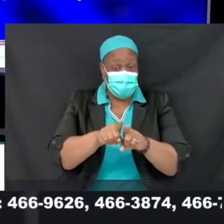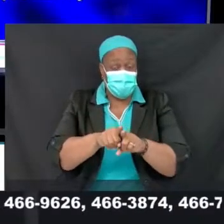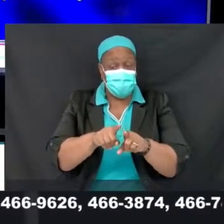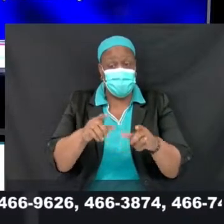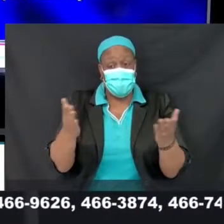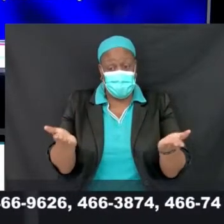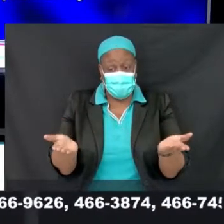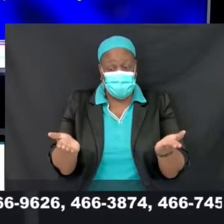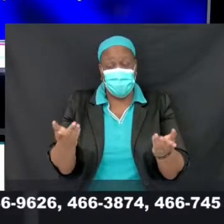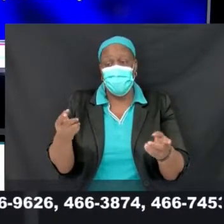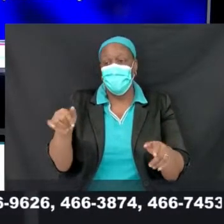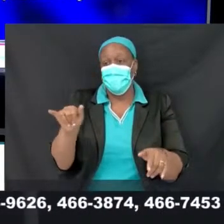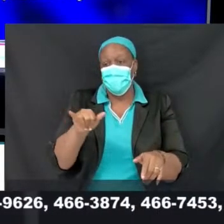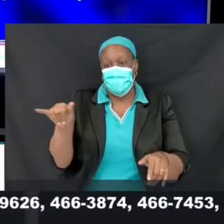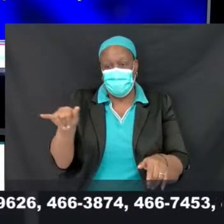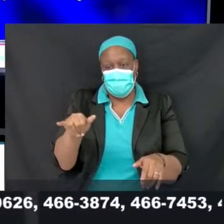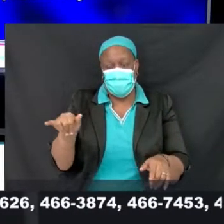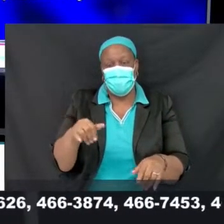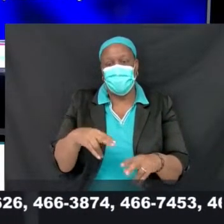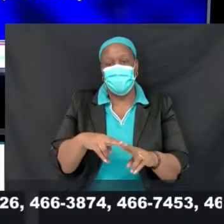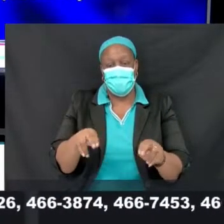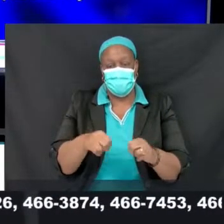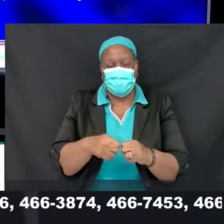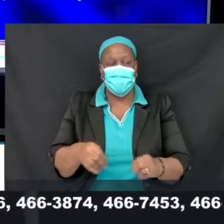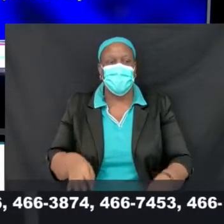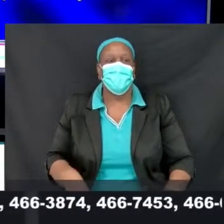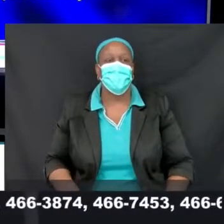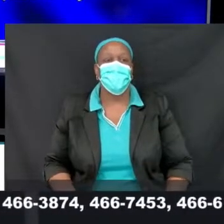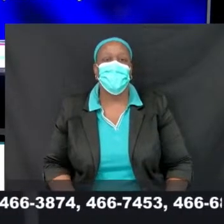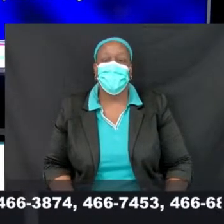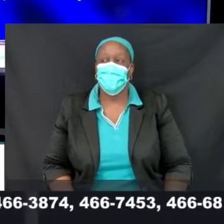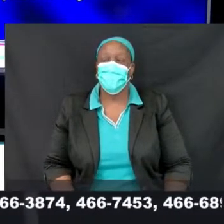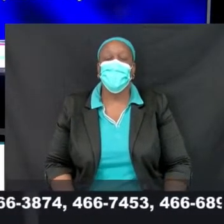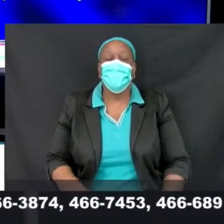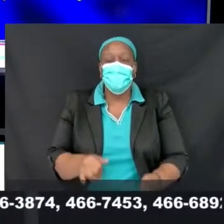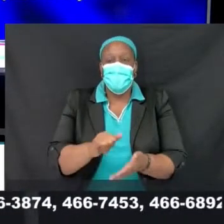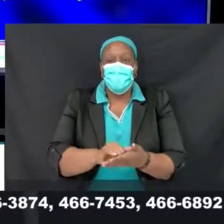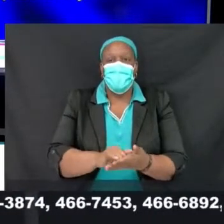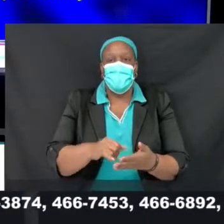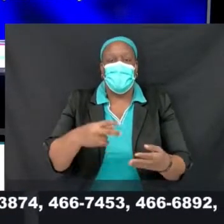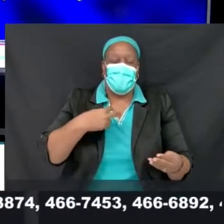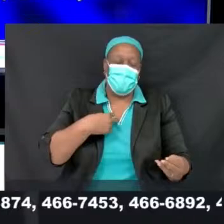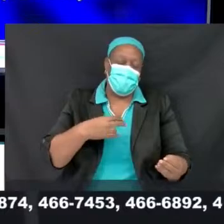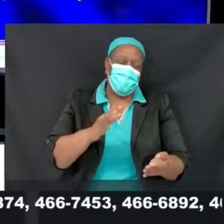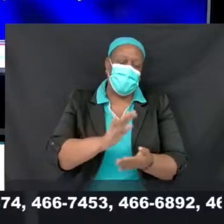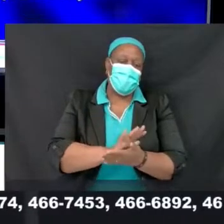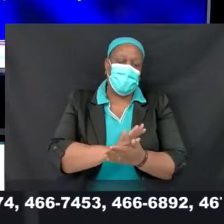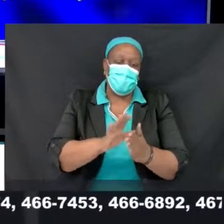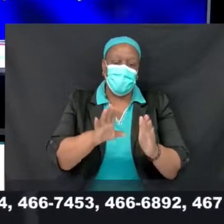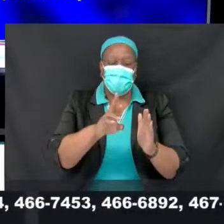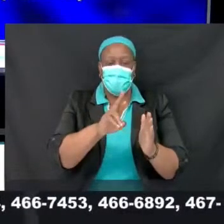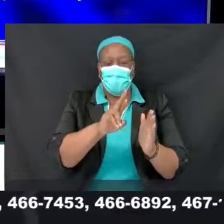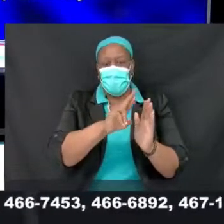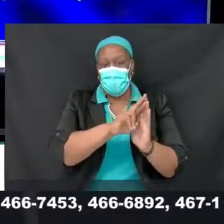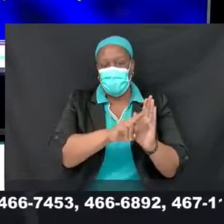These officers are empowered by the COVID-19 Prevention and Control Act, where at Section